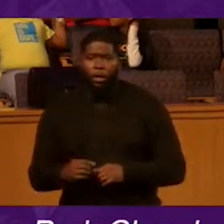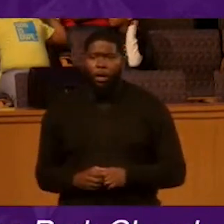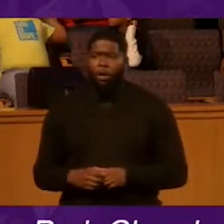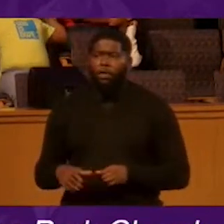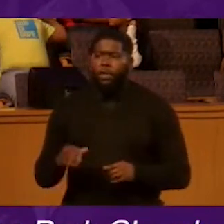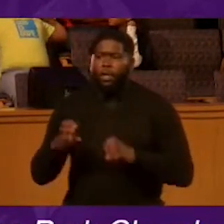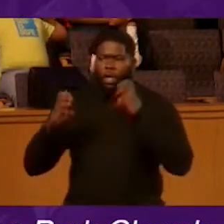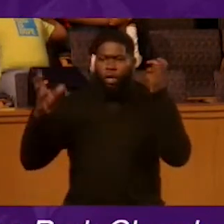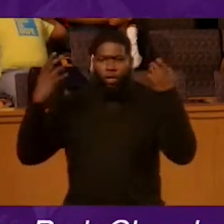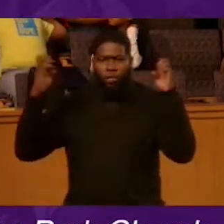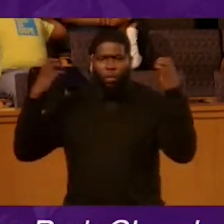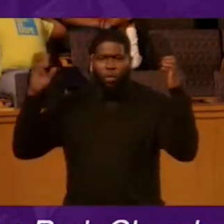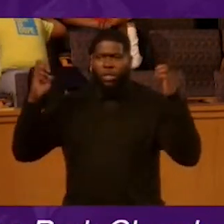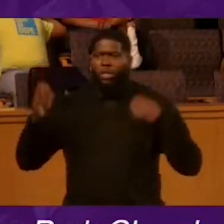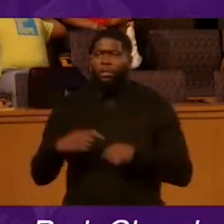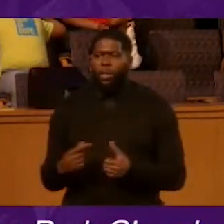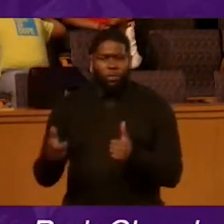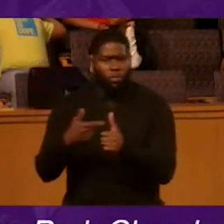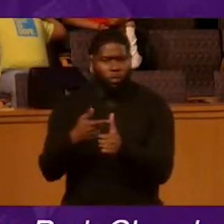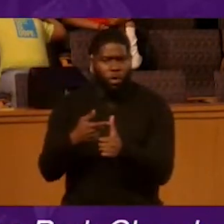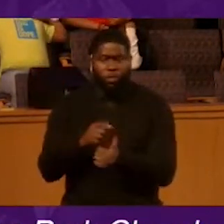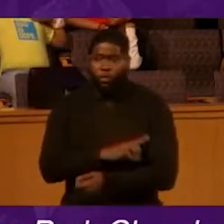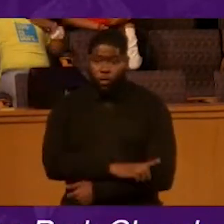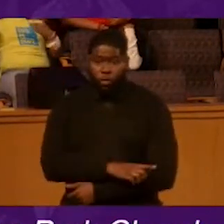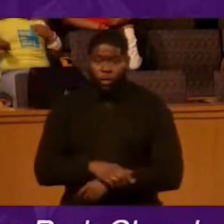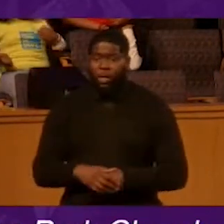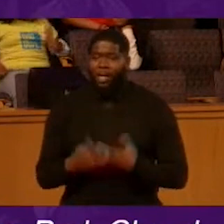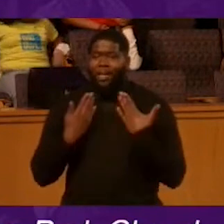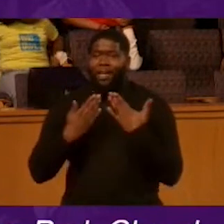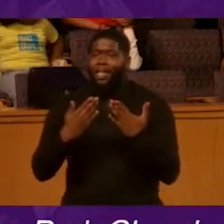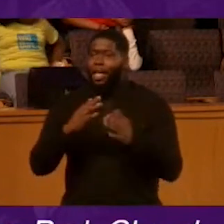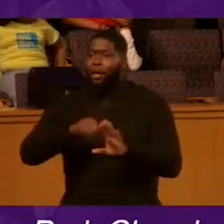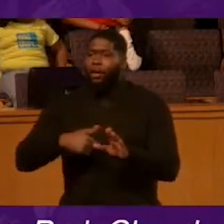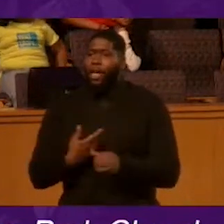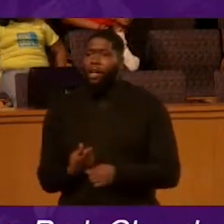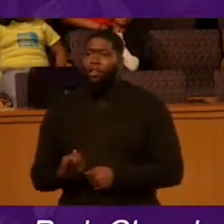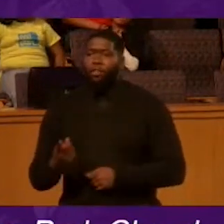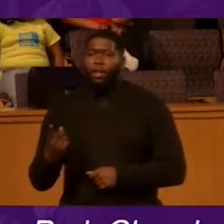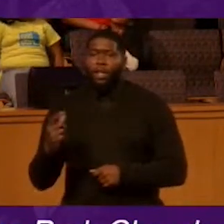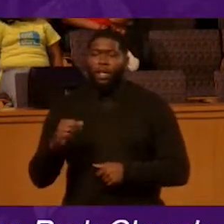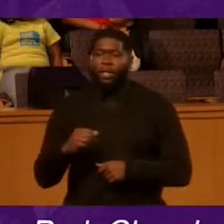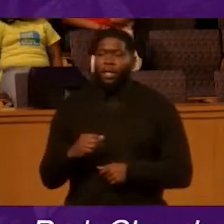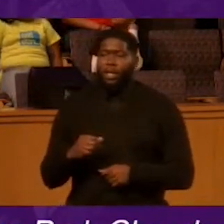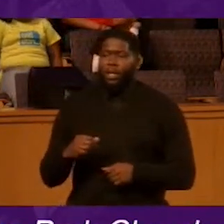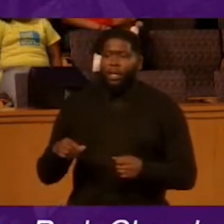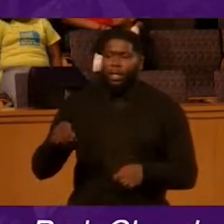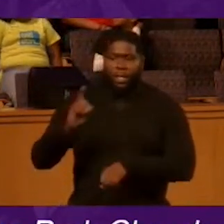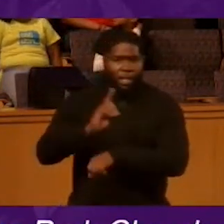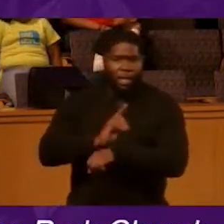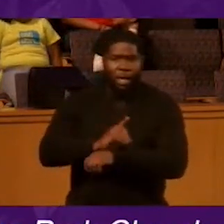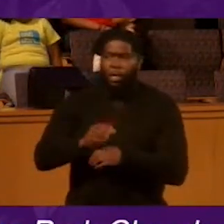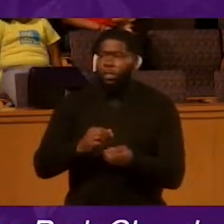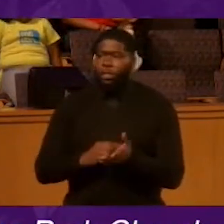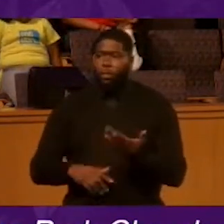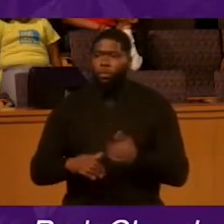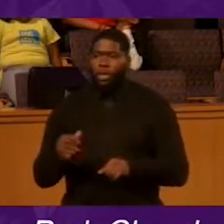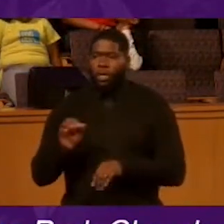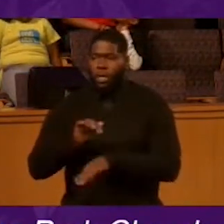emergencies being a priority for you. Thank you for every date night that was interrupted because someone needed